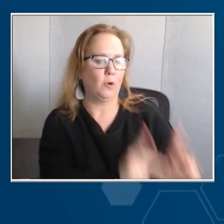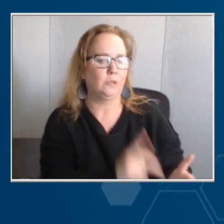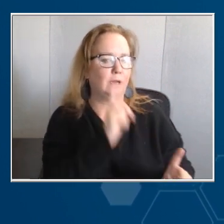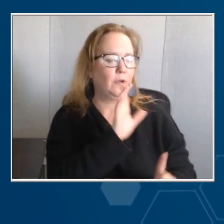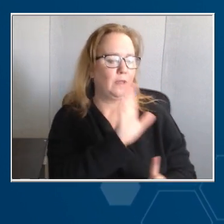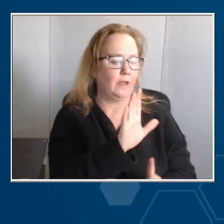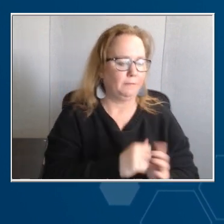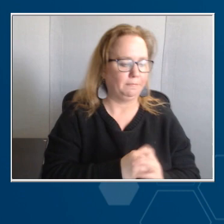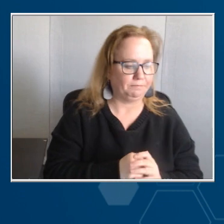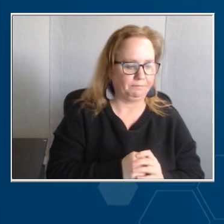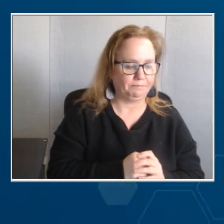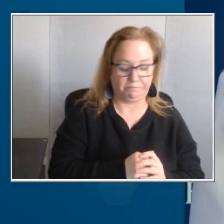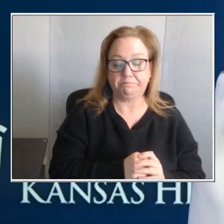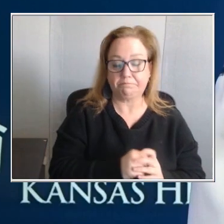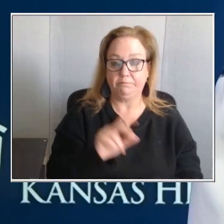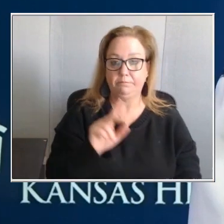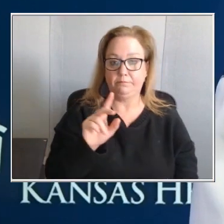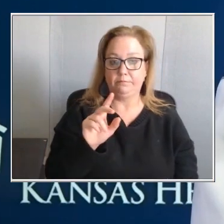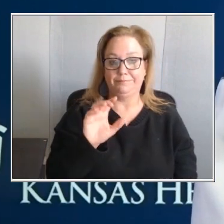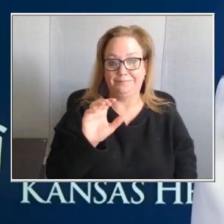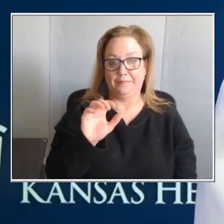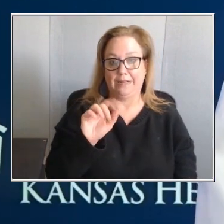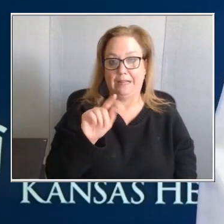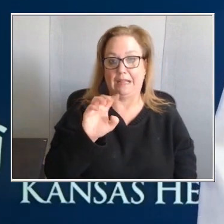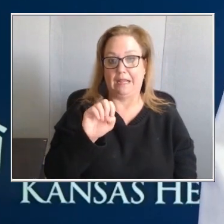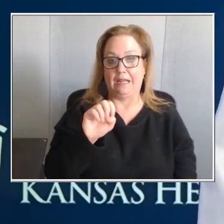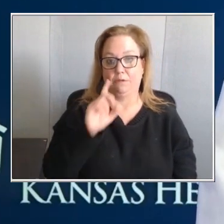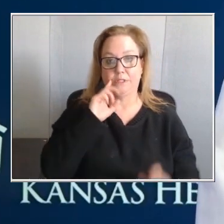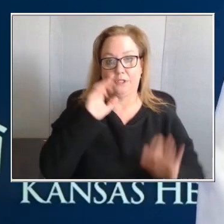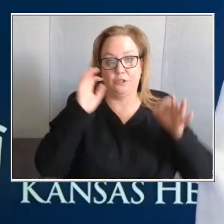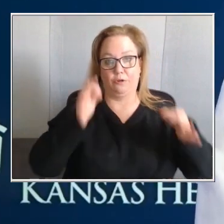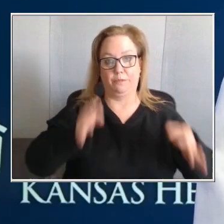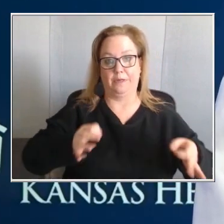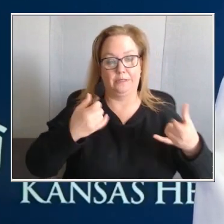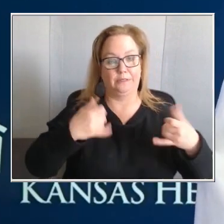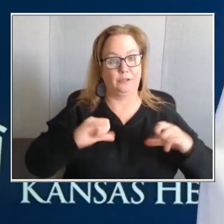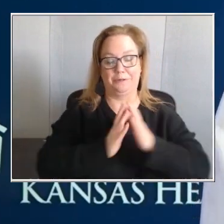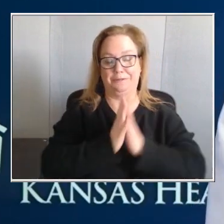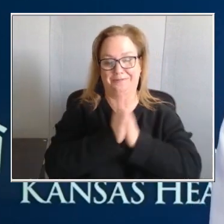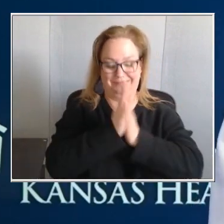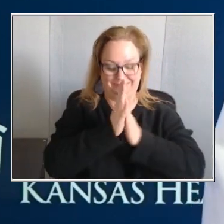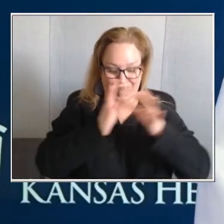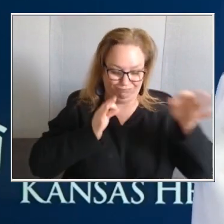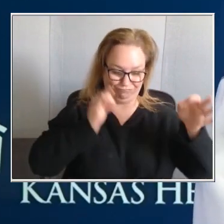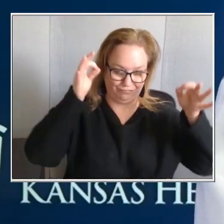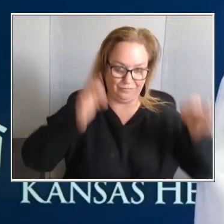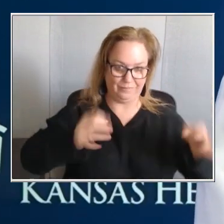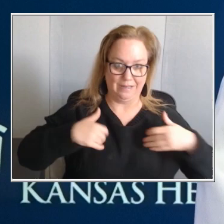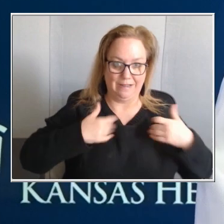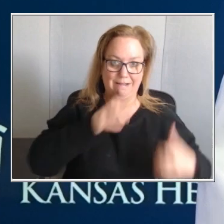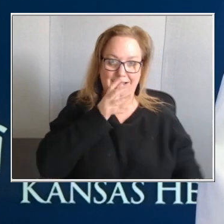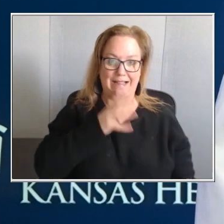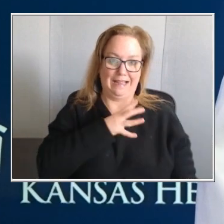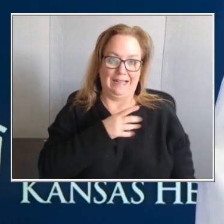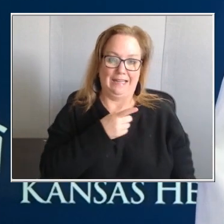good? Katie was a very determined, and still is a very determined young lady